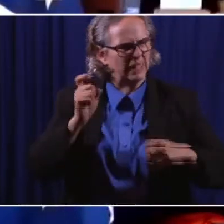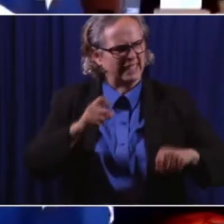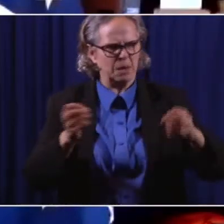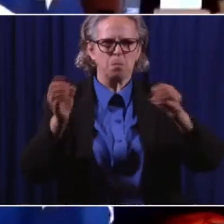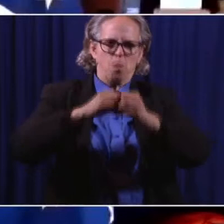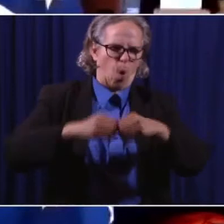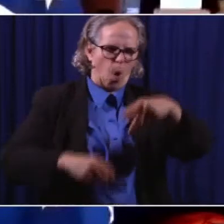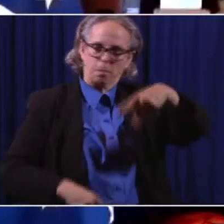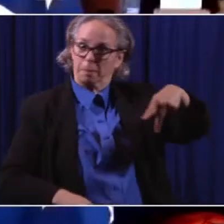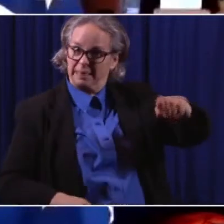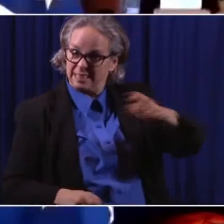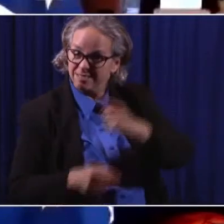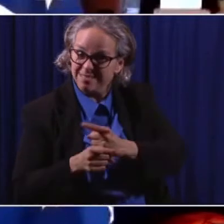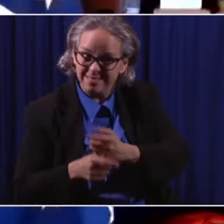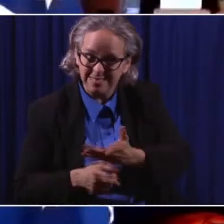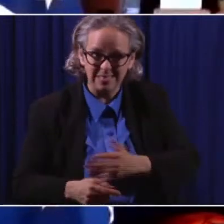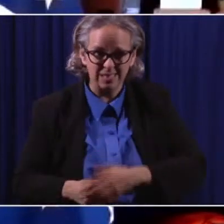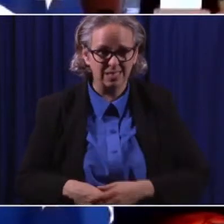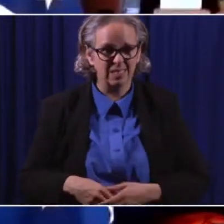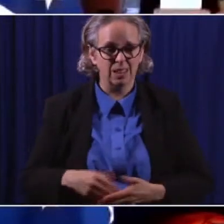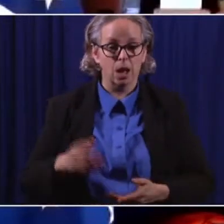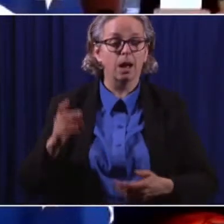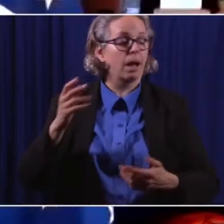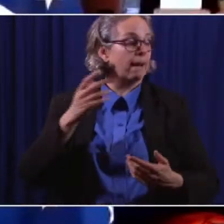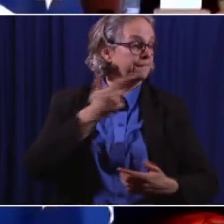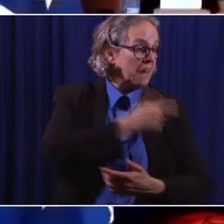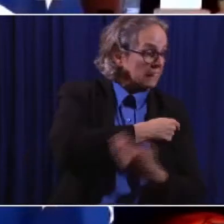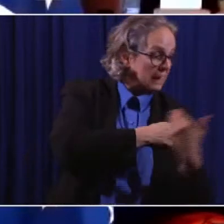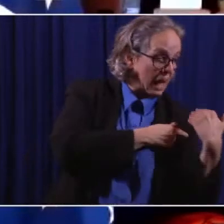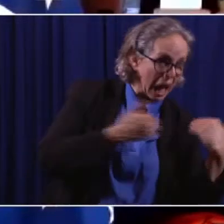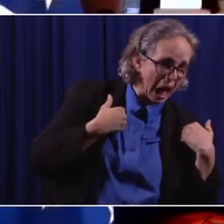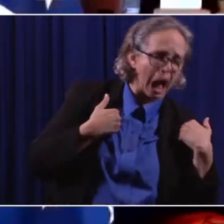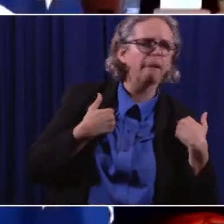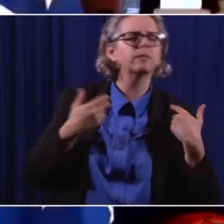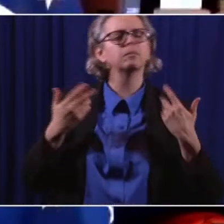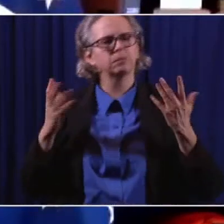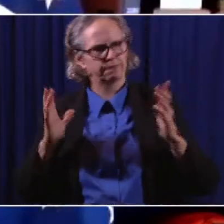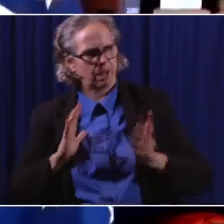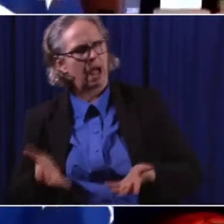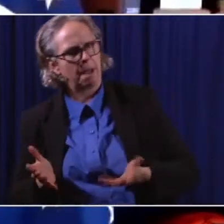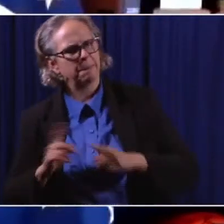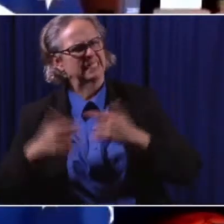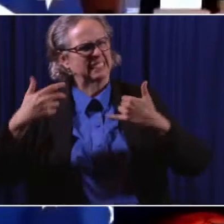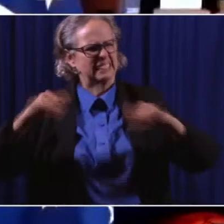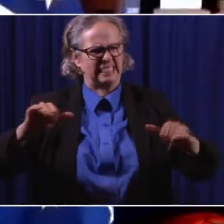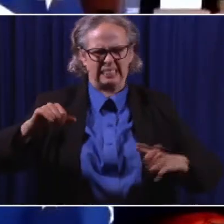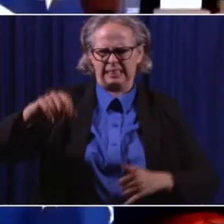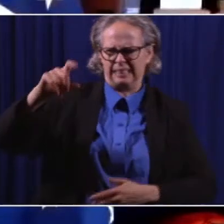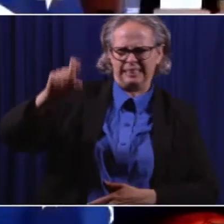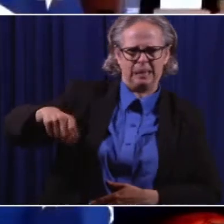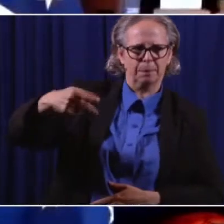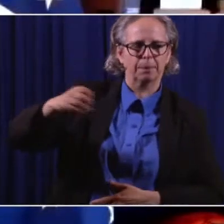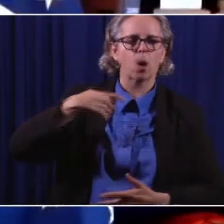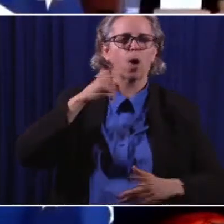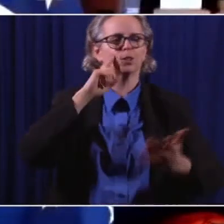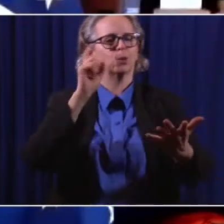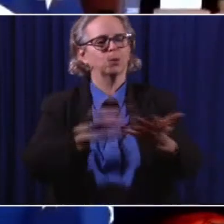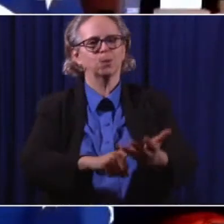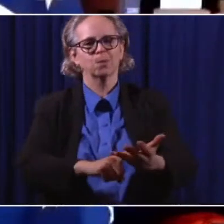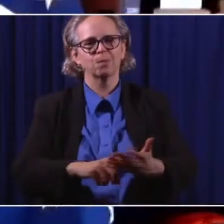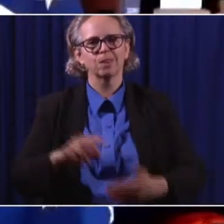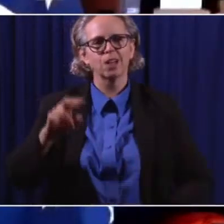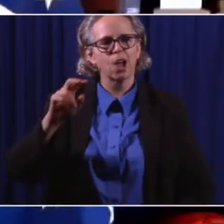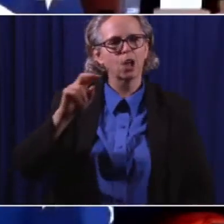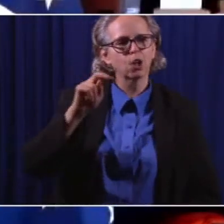PPE. And I want to highlight one of those businesses, Norwalk Furniture, who, after the virus